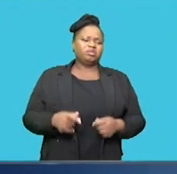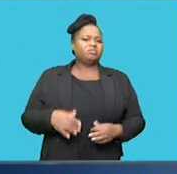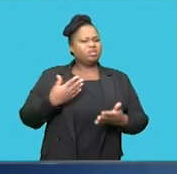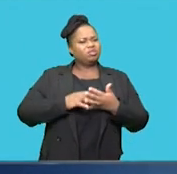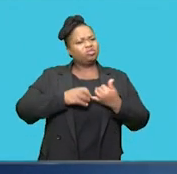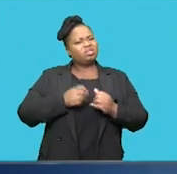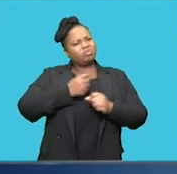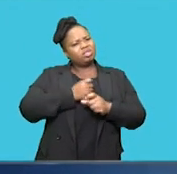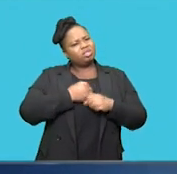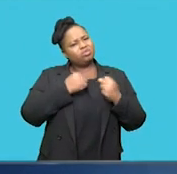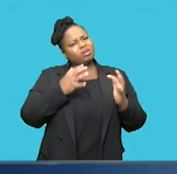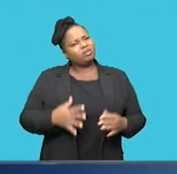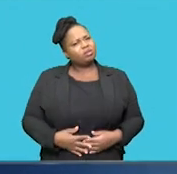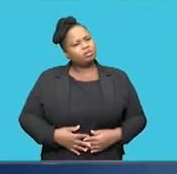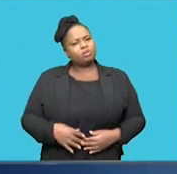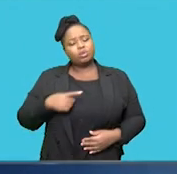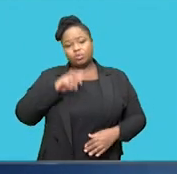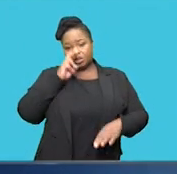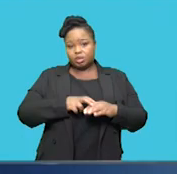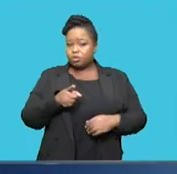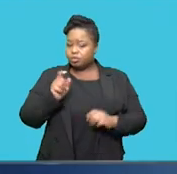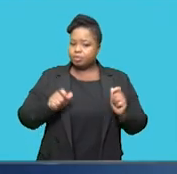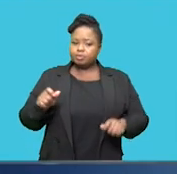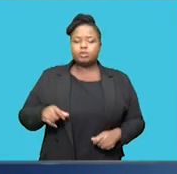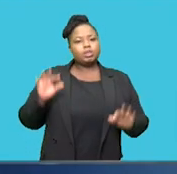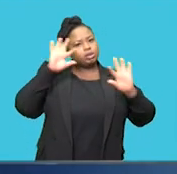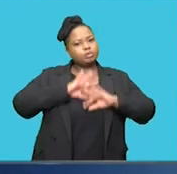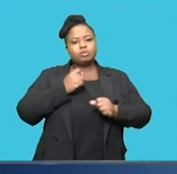azamuthetha no taxi because siyabadinga laba bantu nasebusuku ama taxi awekho ebusuku.